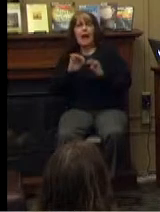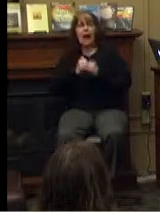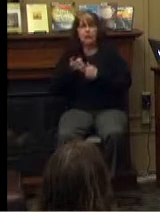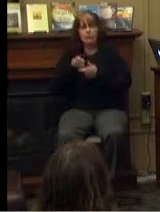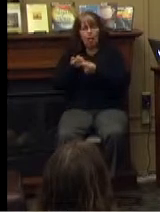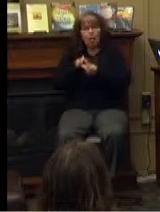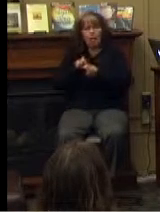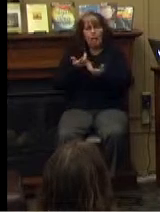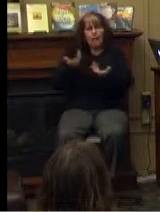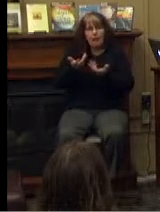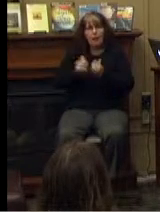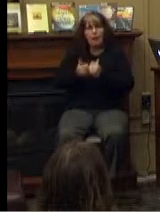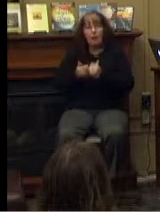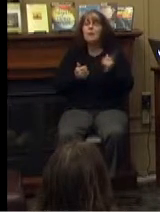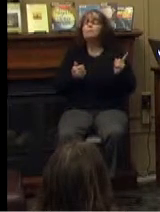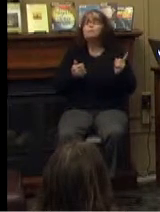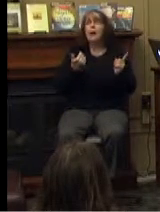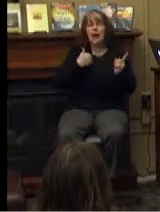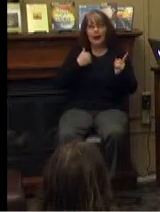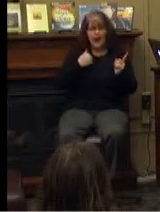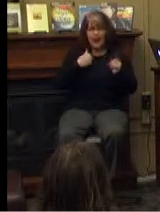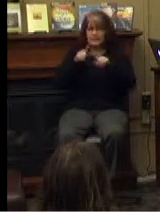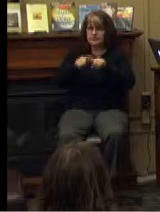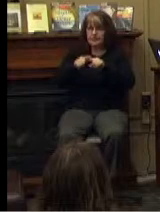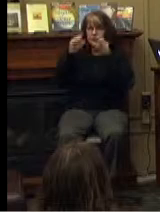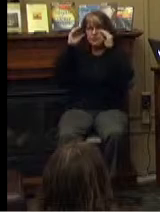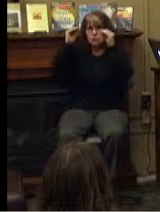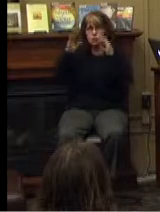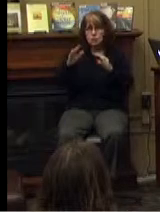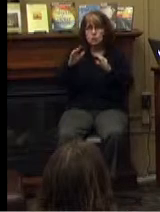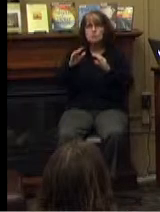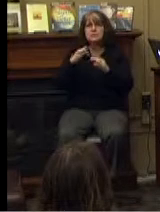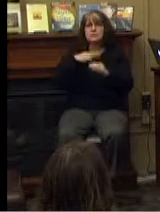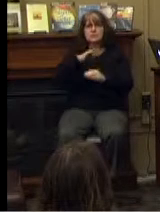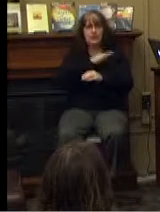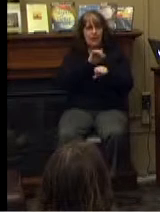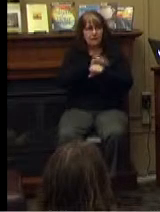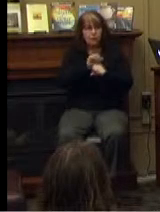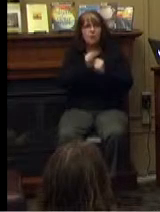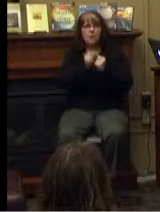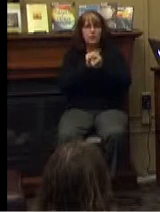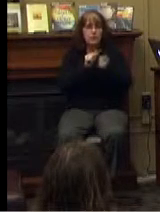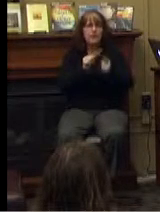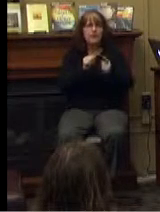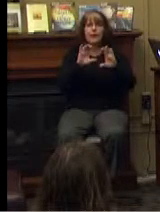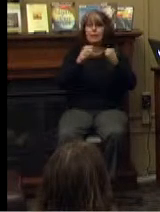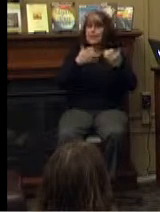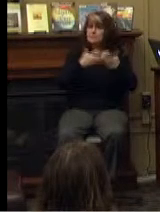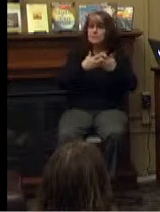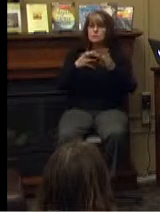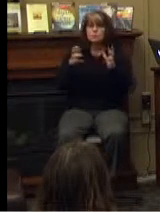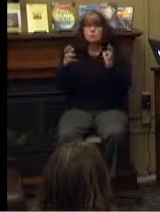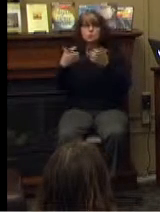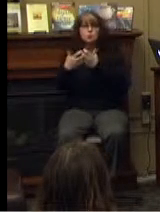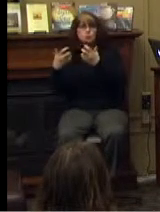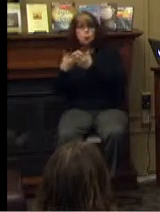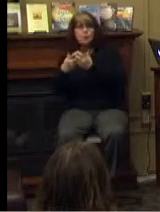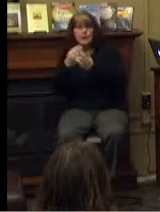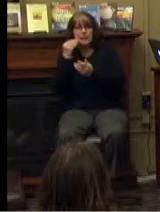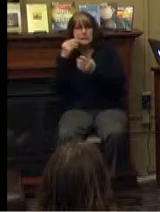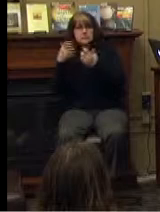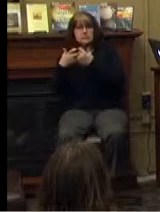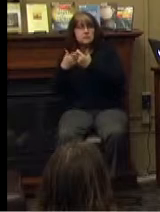really depend on the instructors, the people that work with them, the classmates, the roommates, who notice some of the things